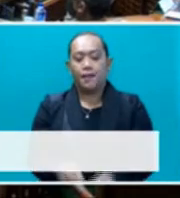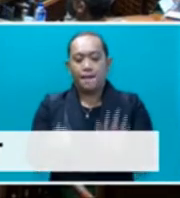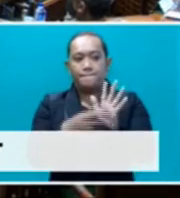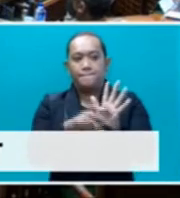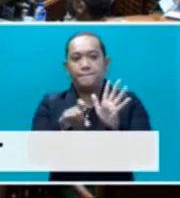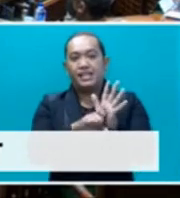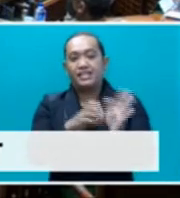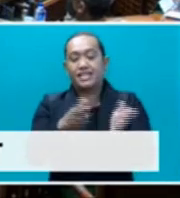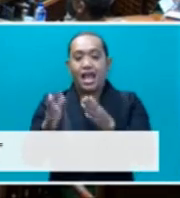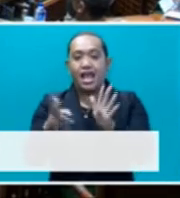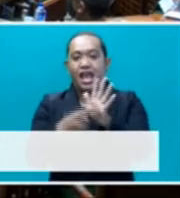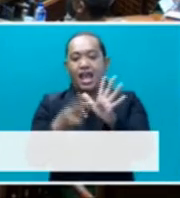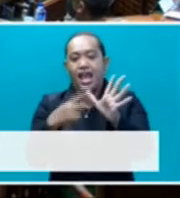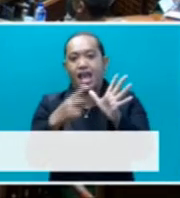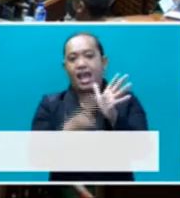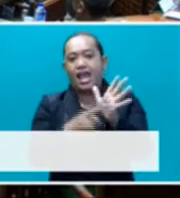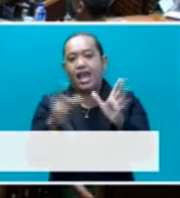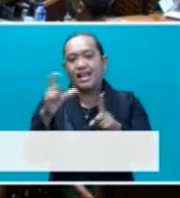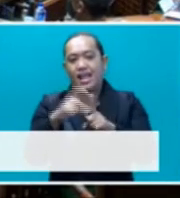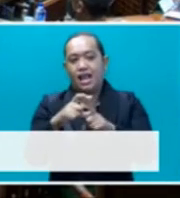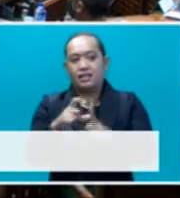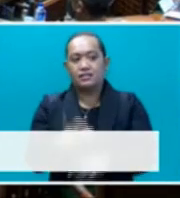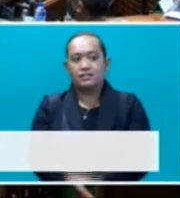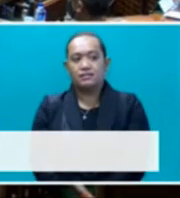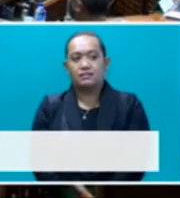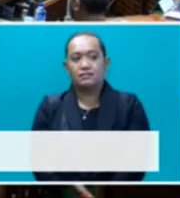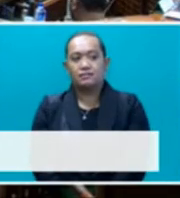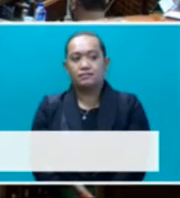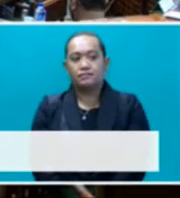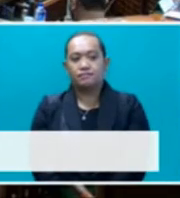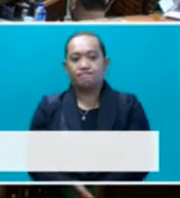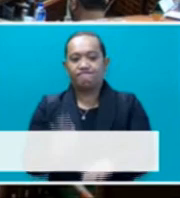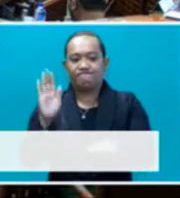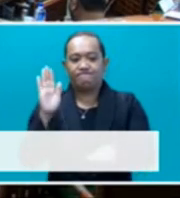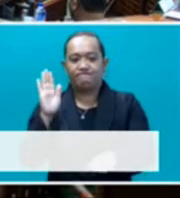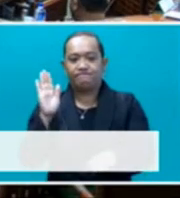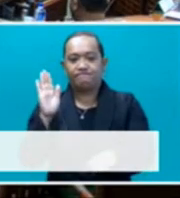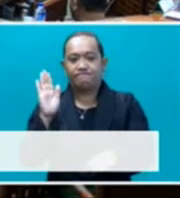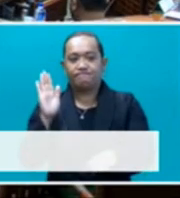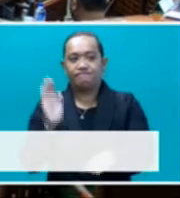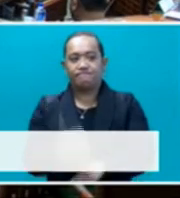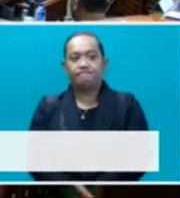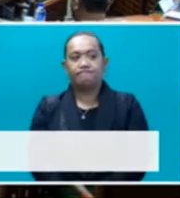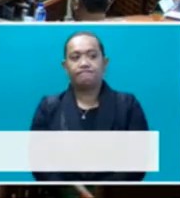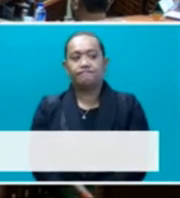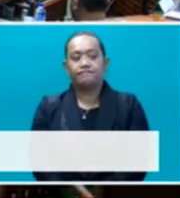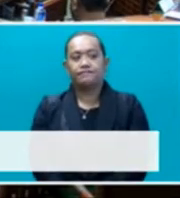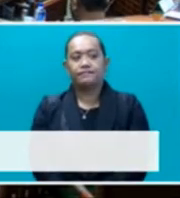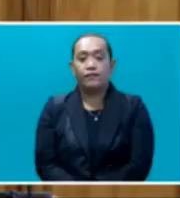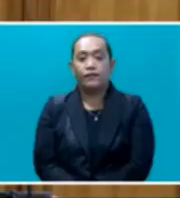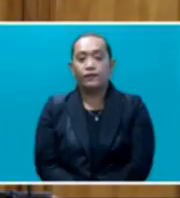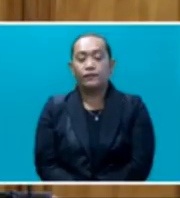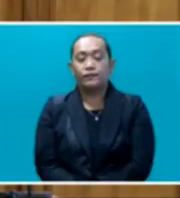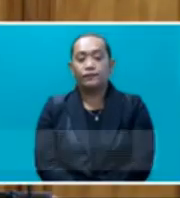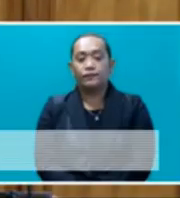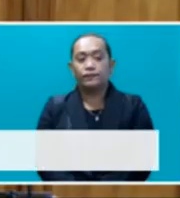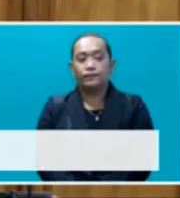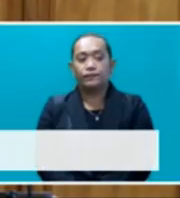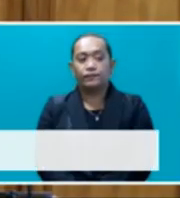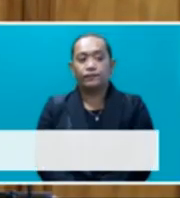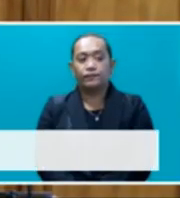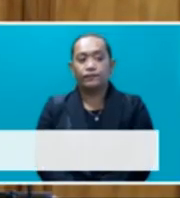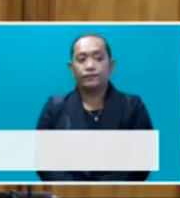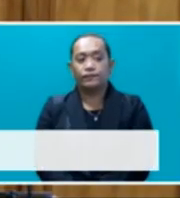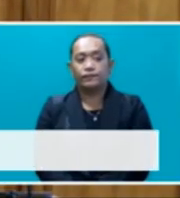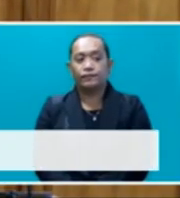Parliament and urged parliamentarians to work together to help rebuild a suffering economy. Let us